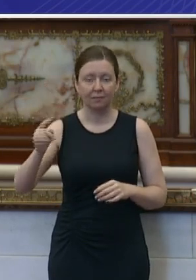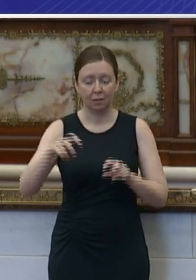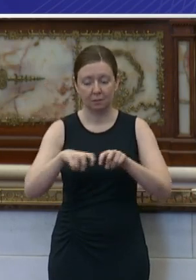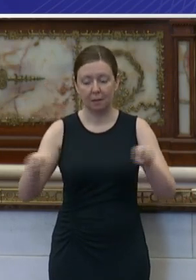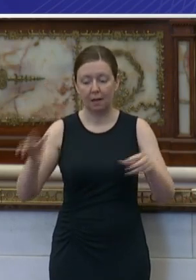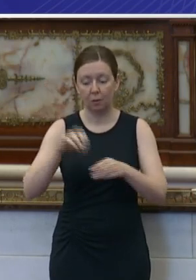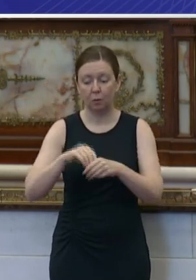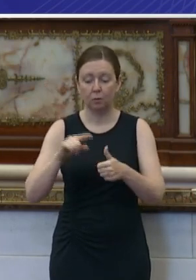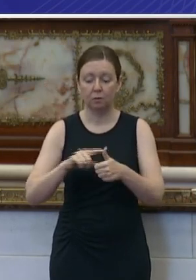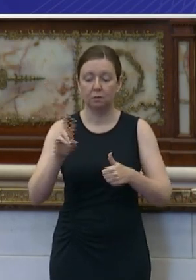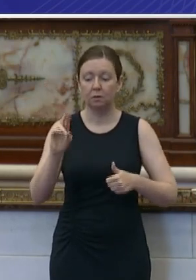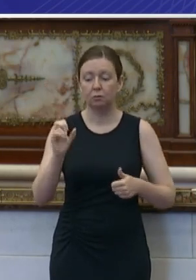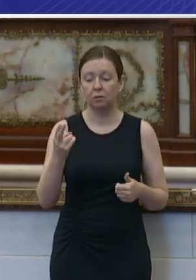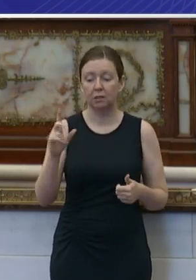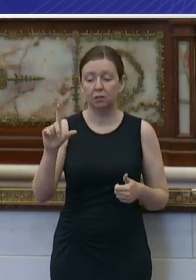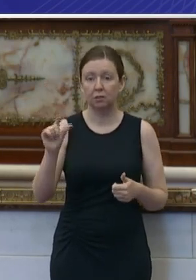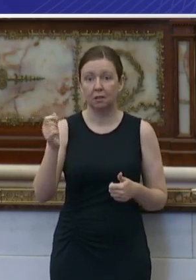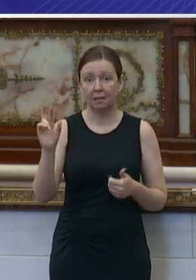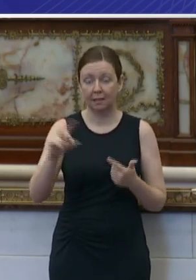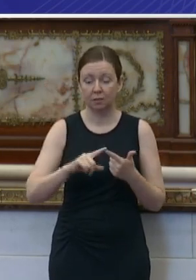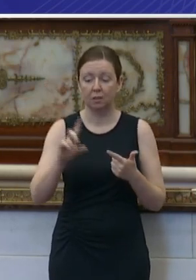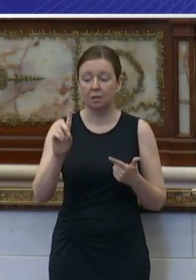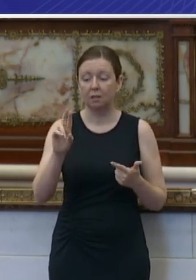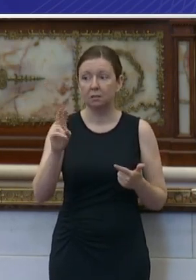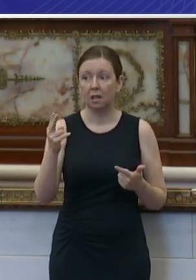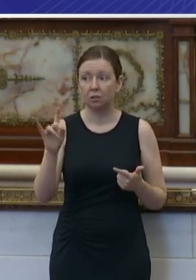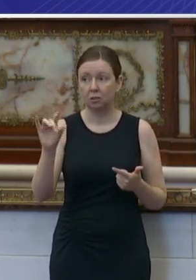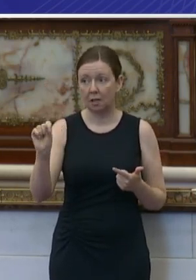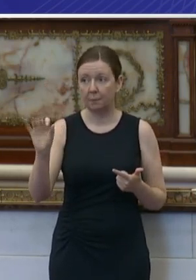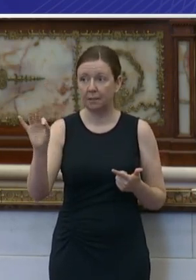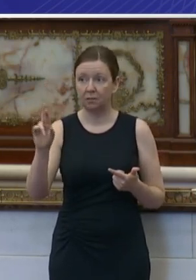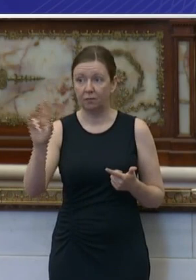panel includes Rich Laser and Dr. Thomas Farley,